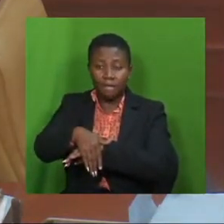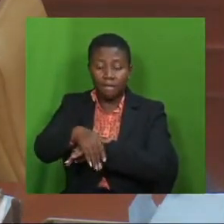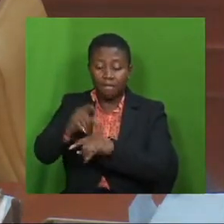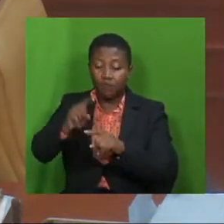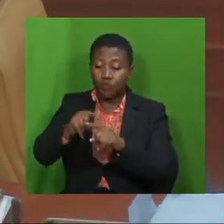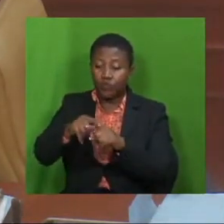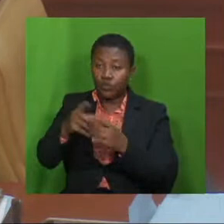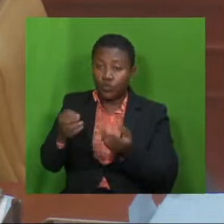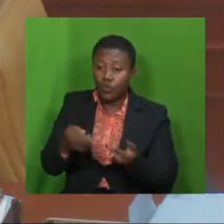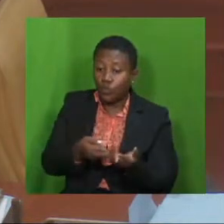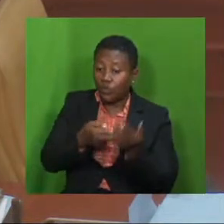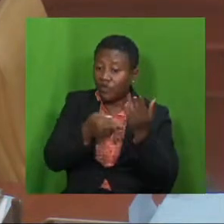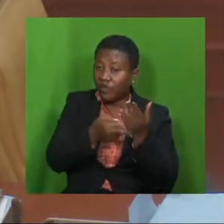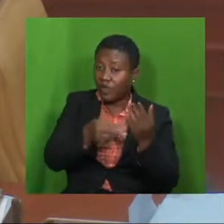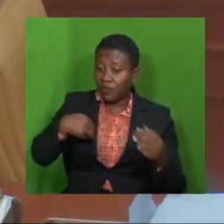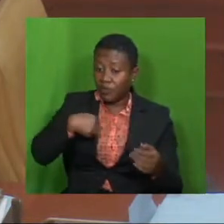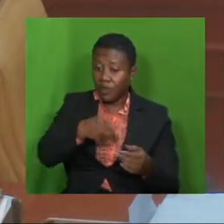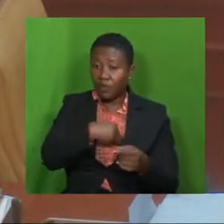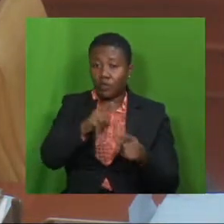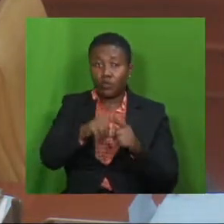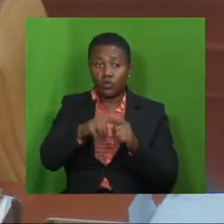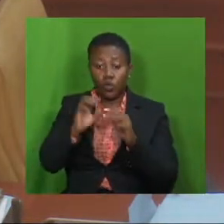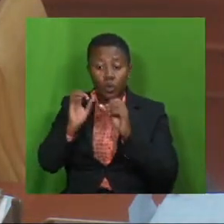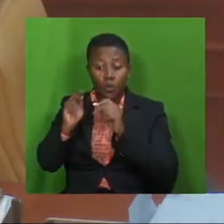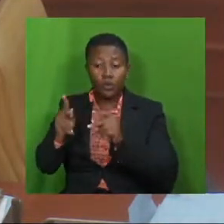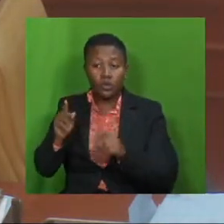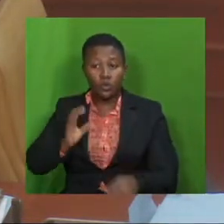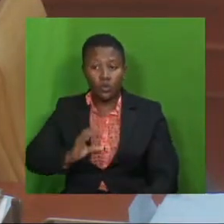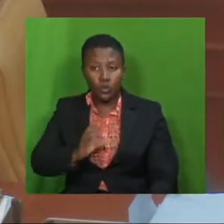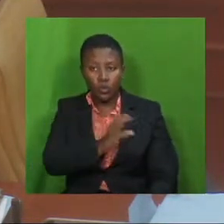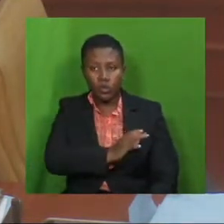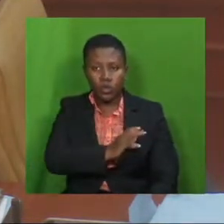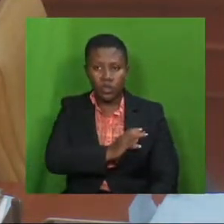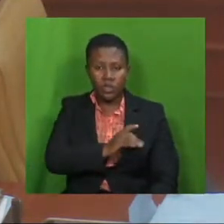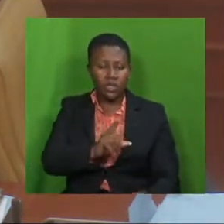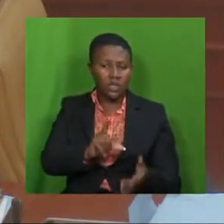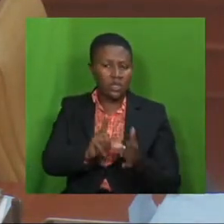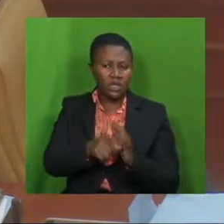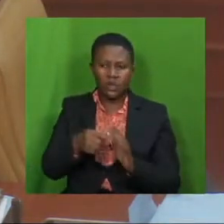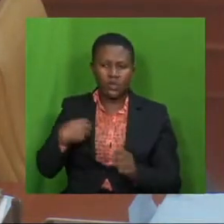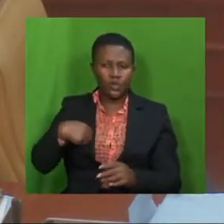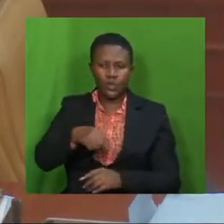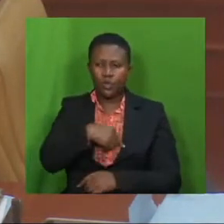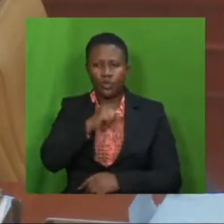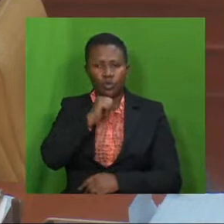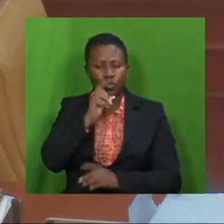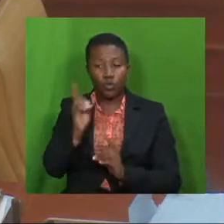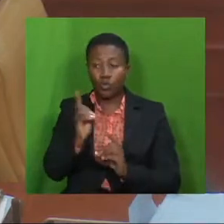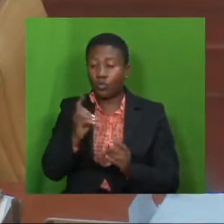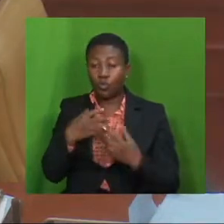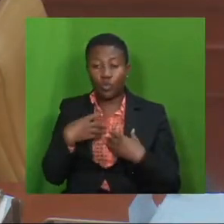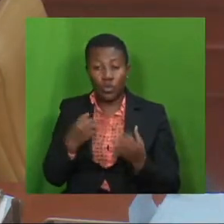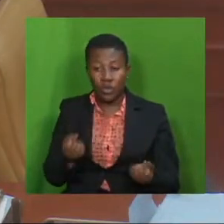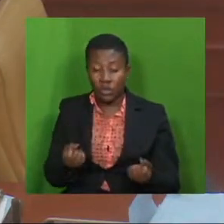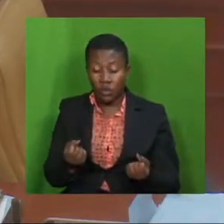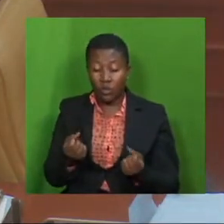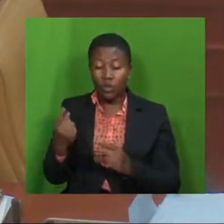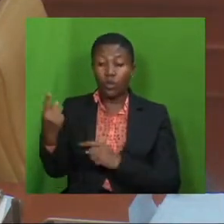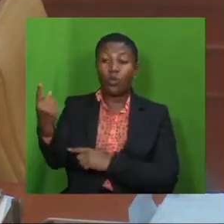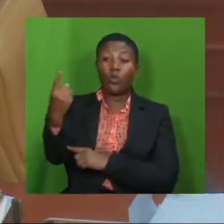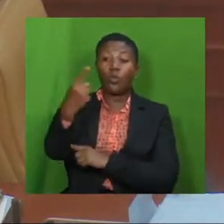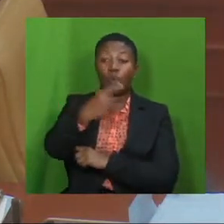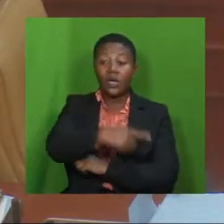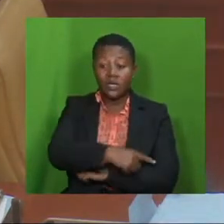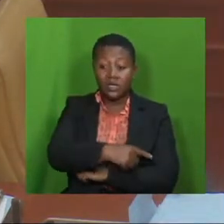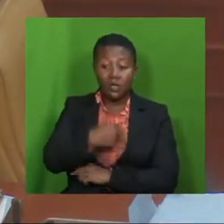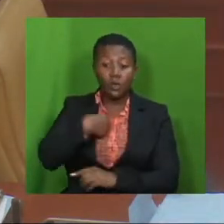Parliament to privileges, colleagues, will be doing ourselves the greatest disservice. Because we will one day get a dictator speaker